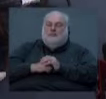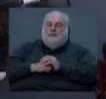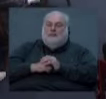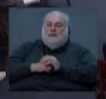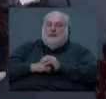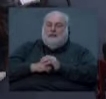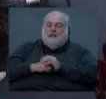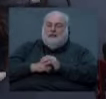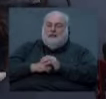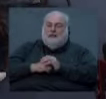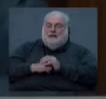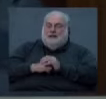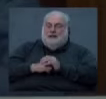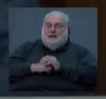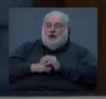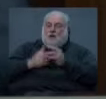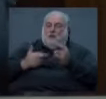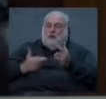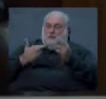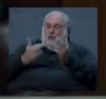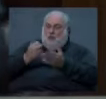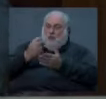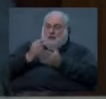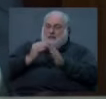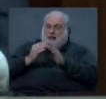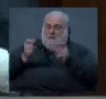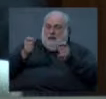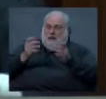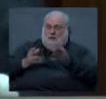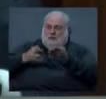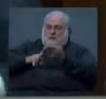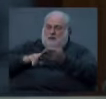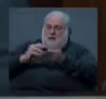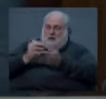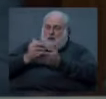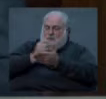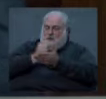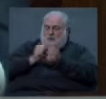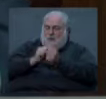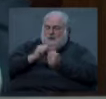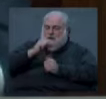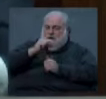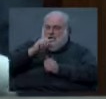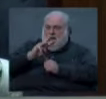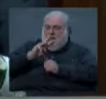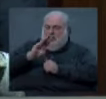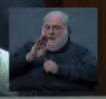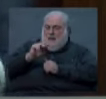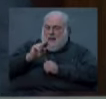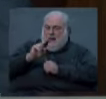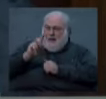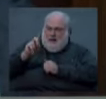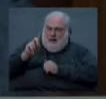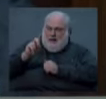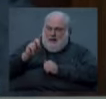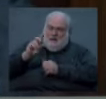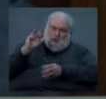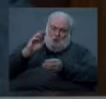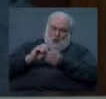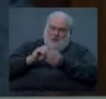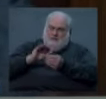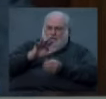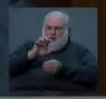The consent agenda consists of a resolution authorizing the city manager to enter into a contract with G.W. Van Keppel Company in the total amount